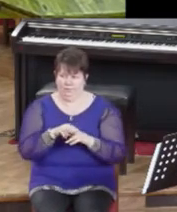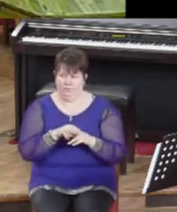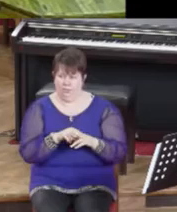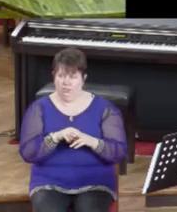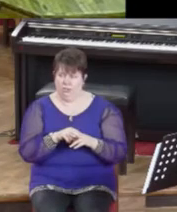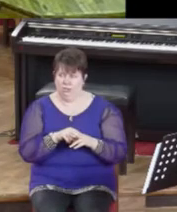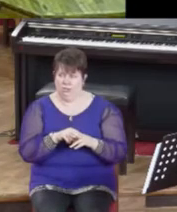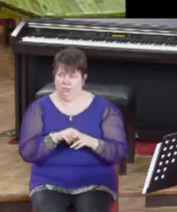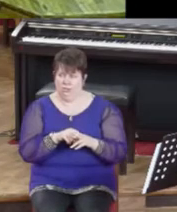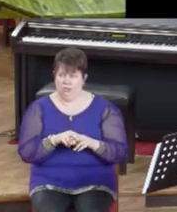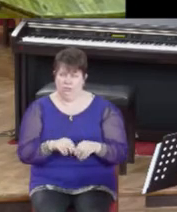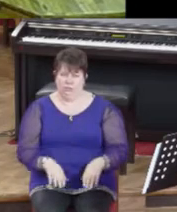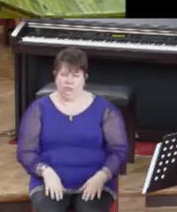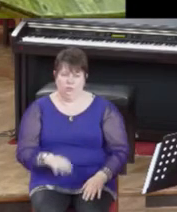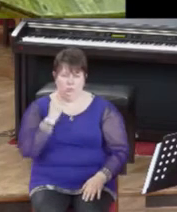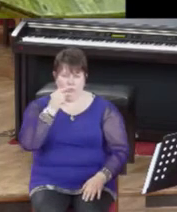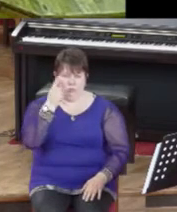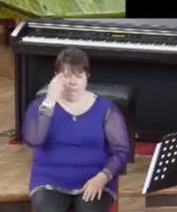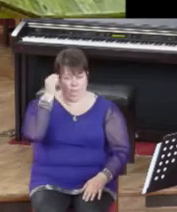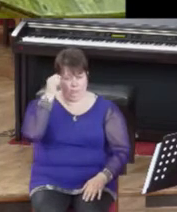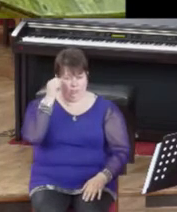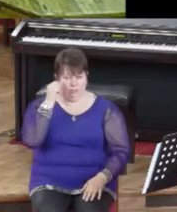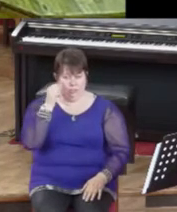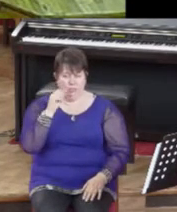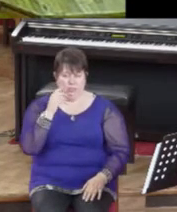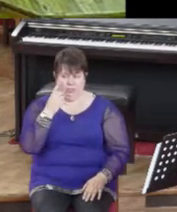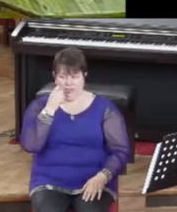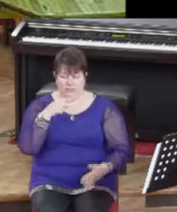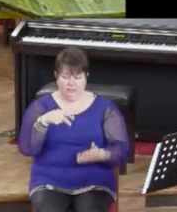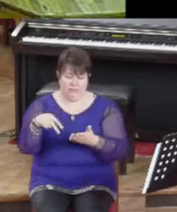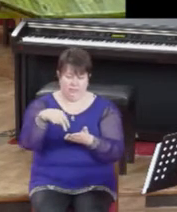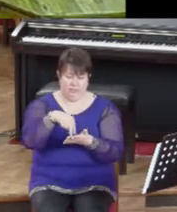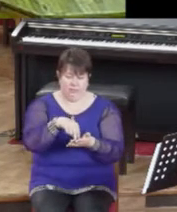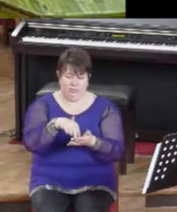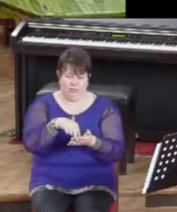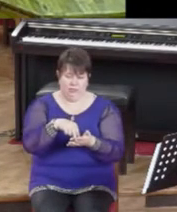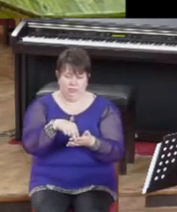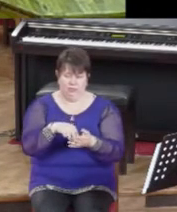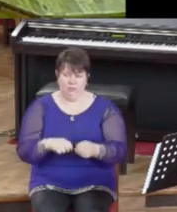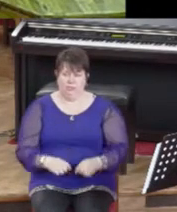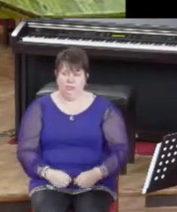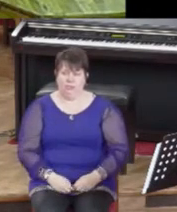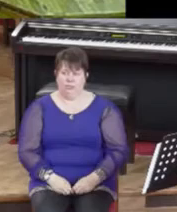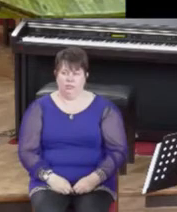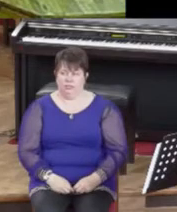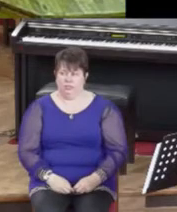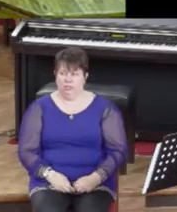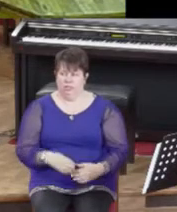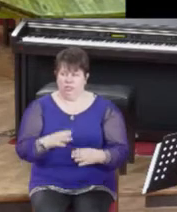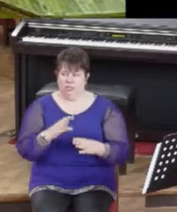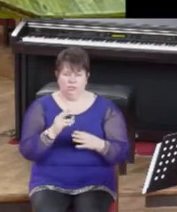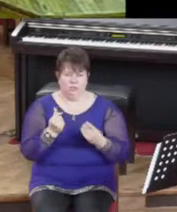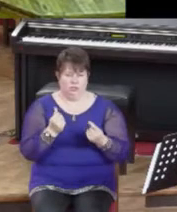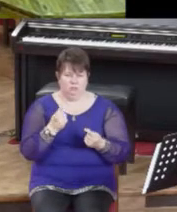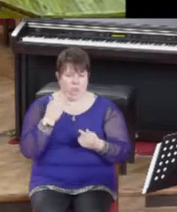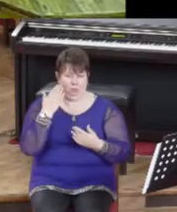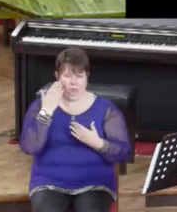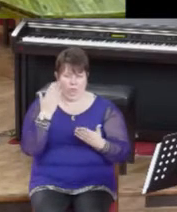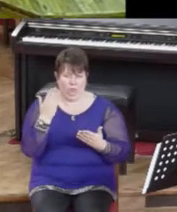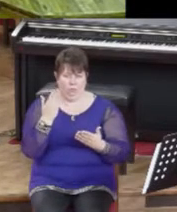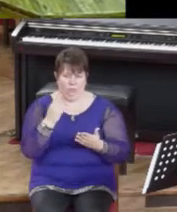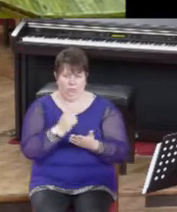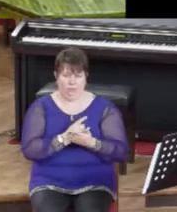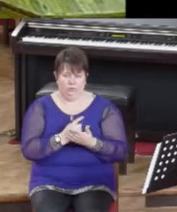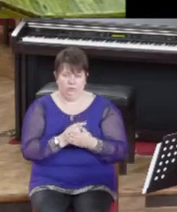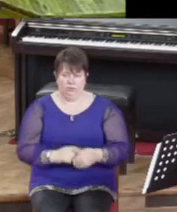baptism. We ask you to do that in a moment. If you are visiting, then you may be from another church and you're familiar with that as well. Some of you perhaps are not in church very